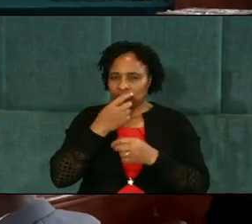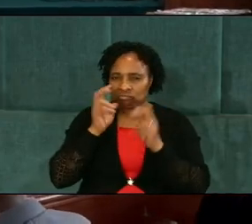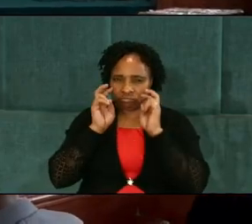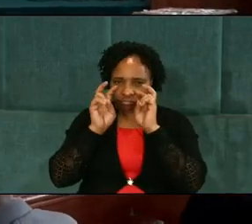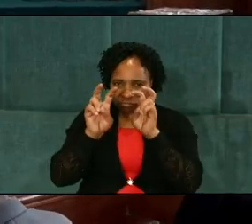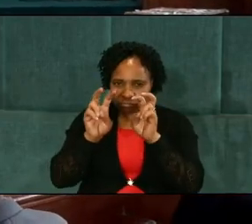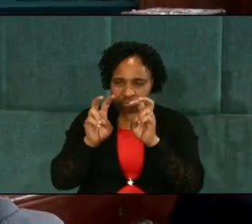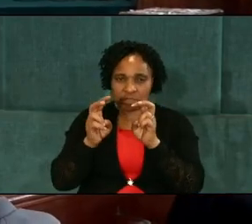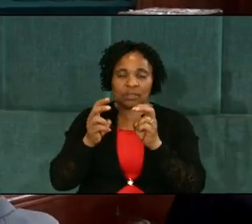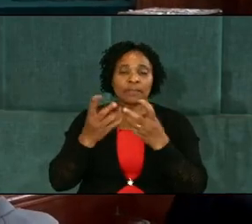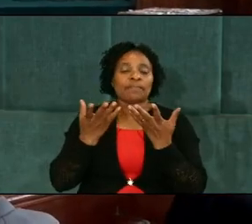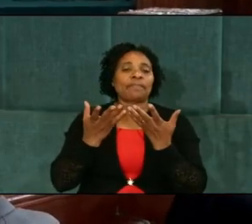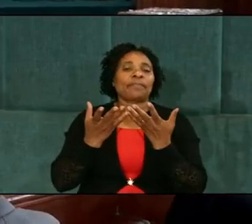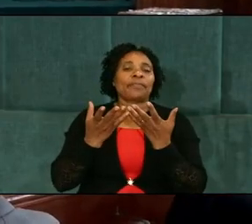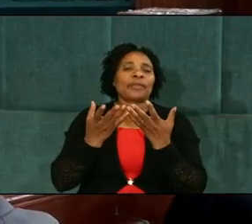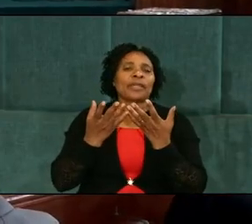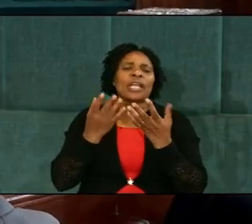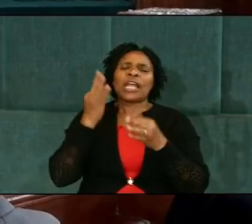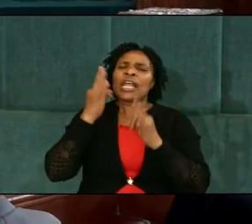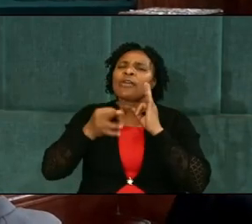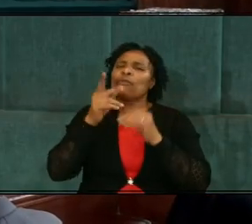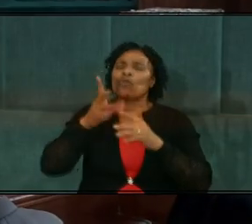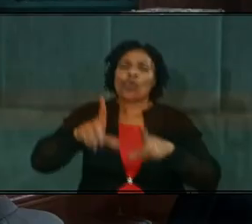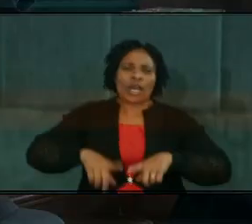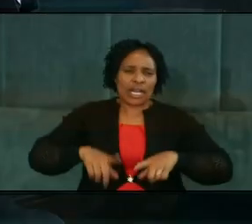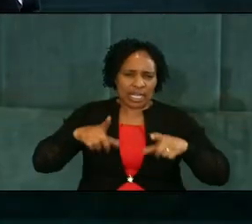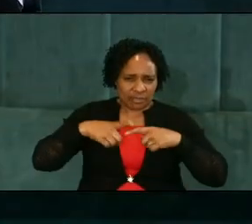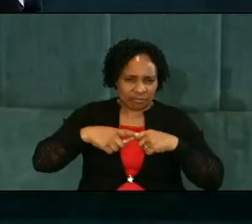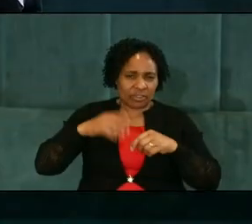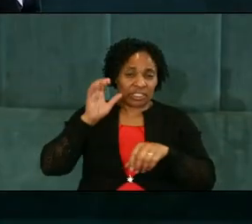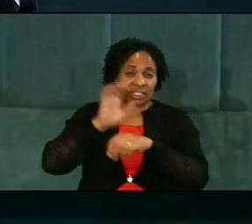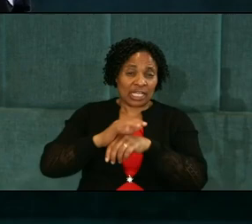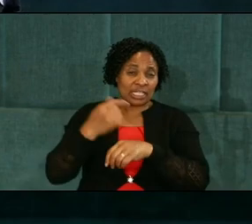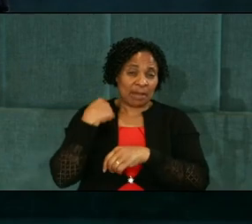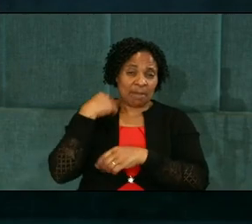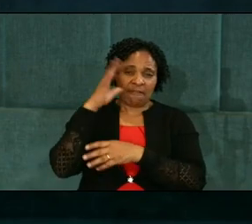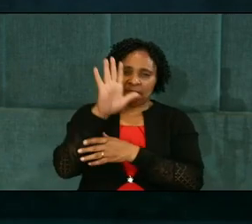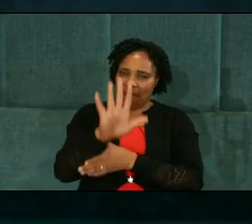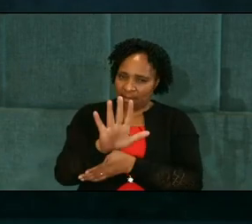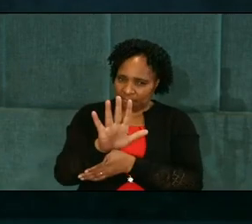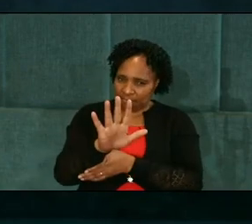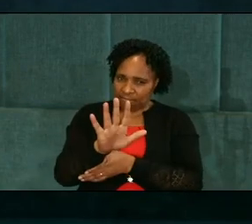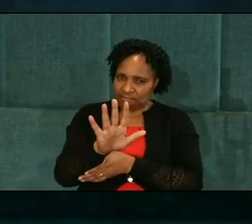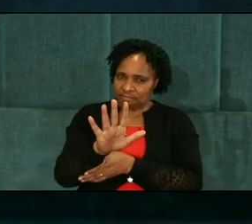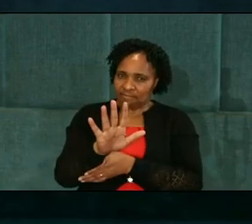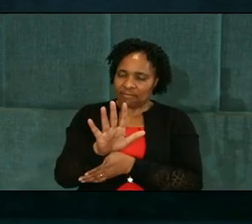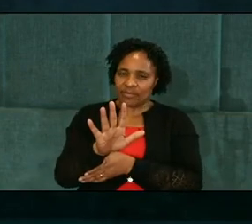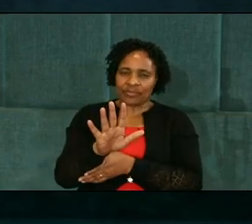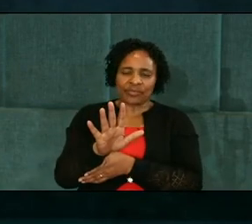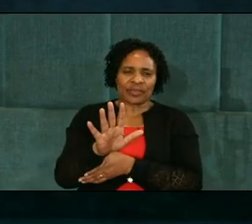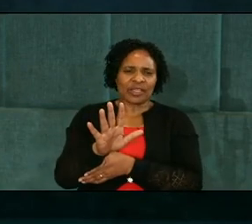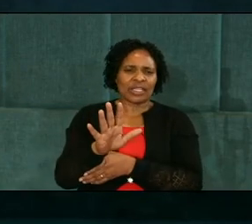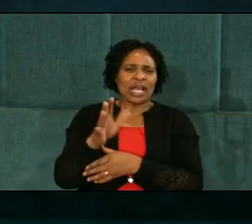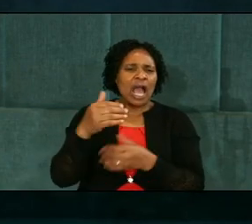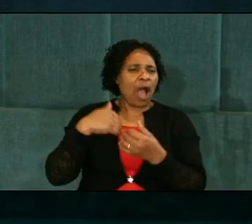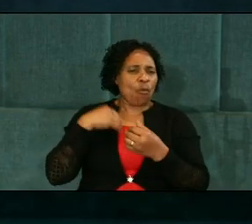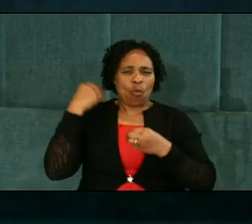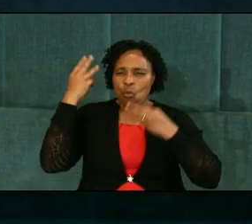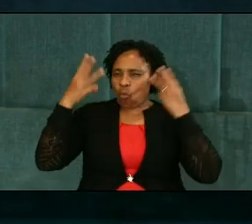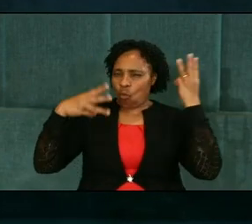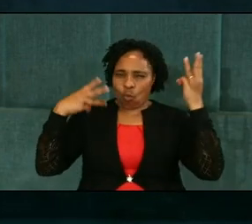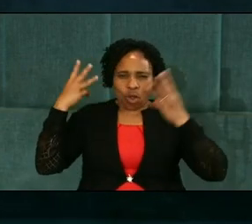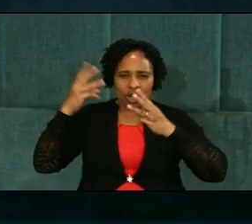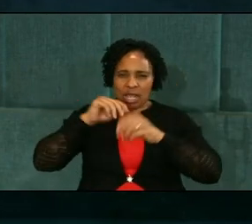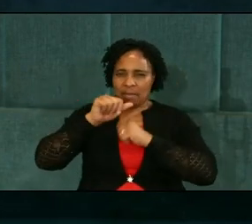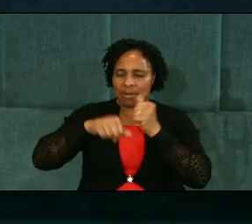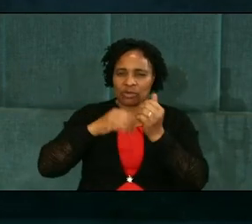If we are living in church number five, then we don't have to worry